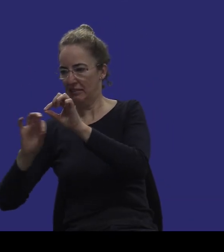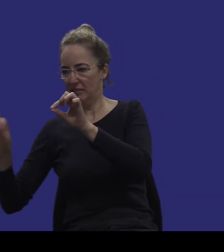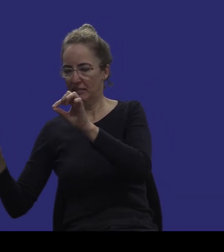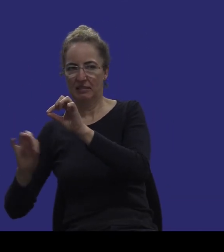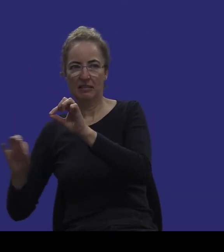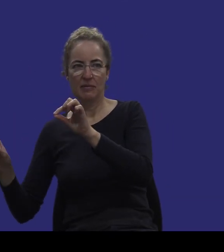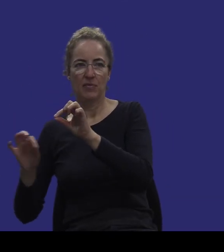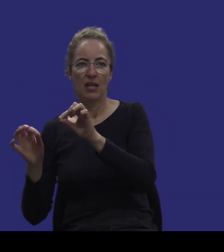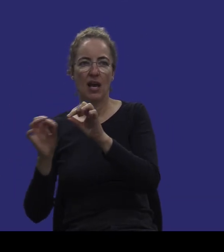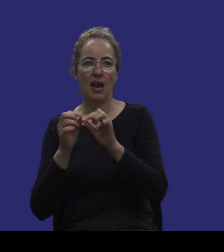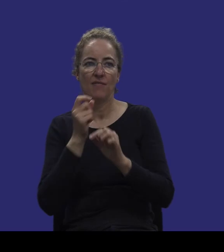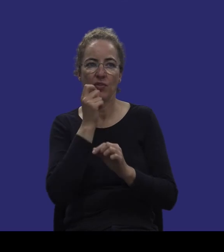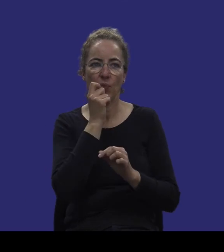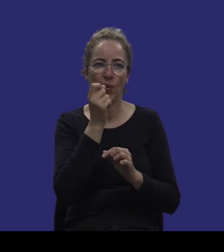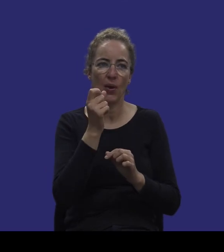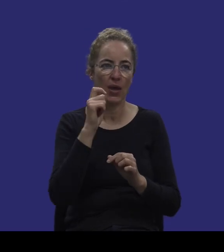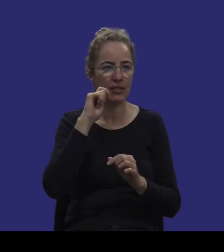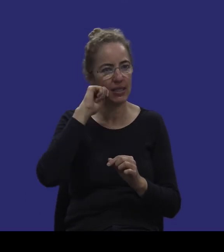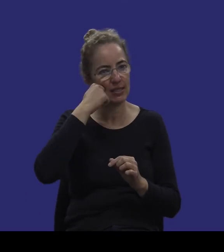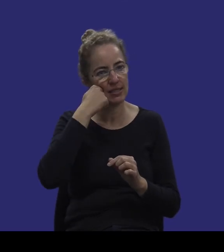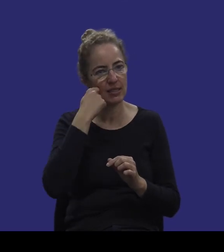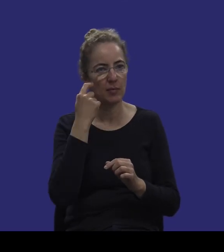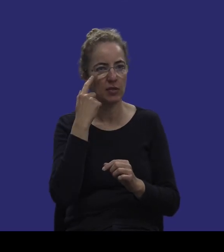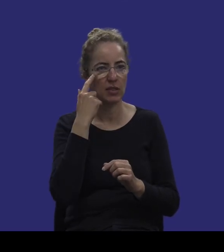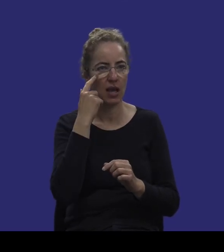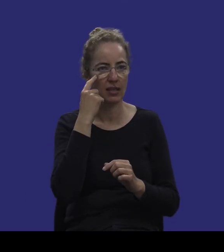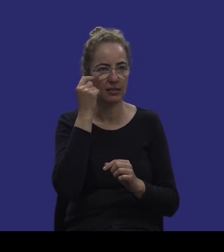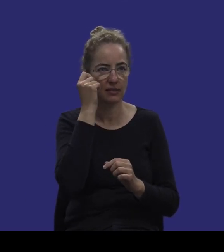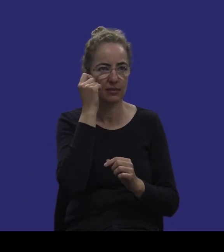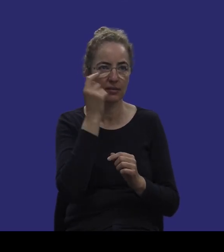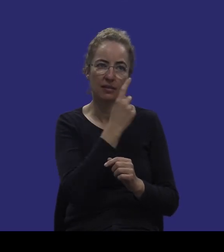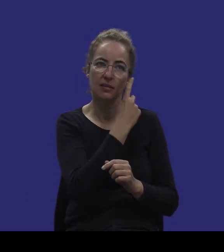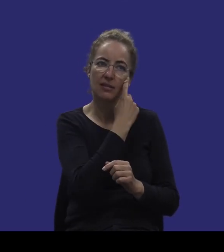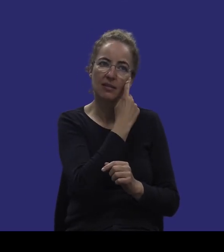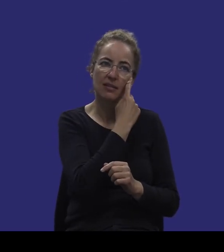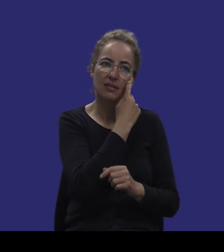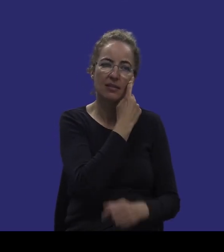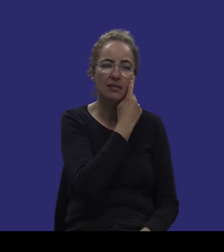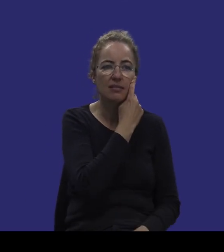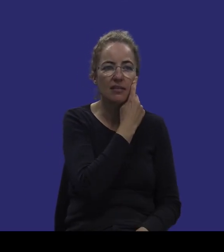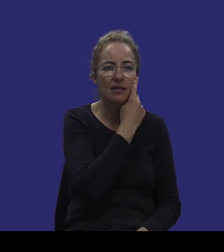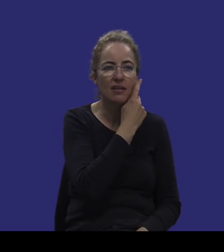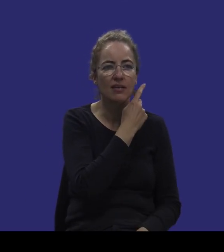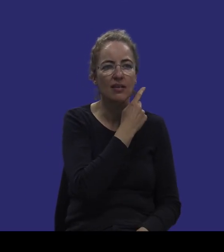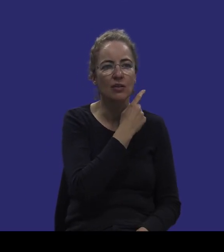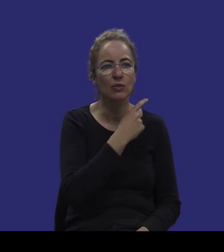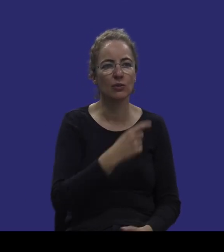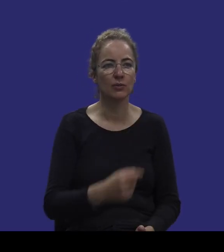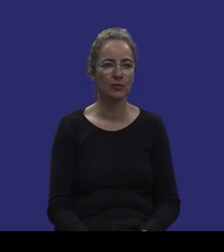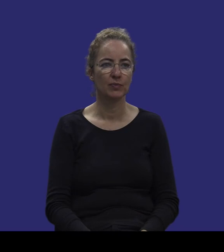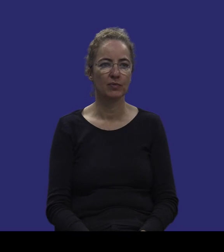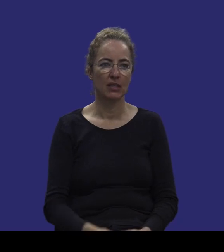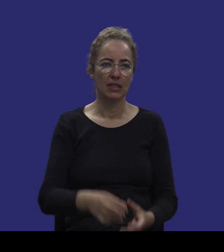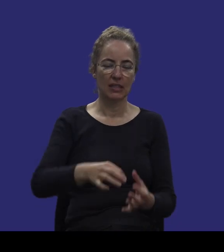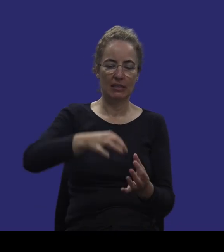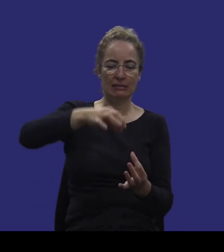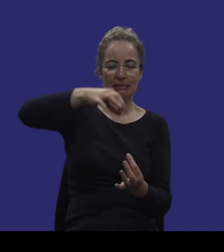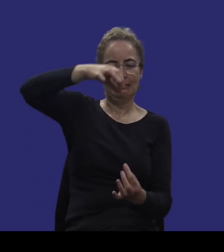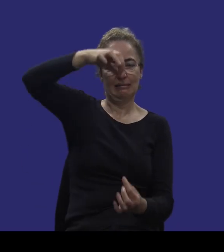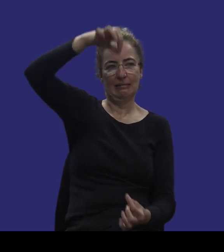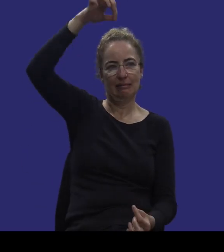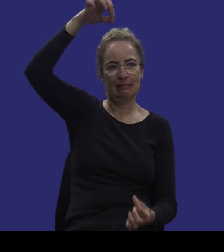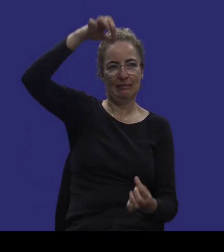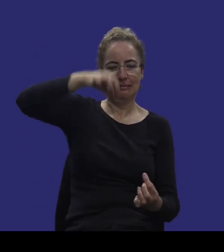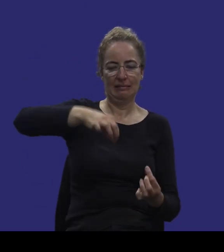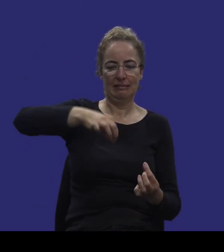Samuel's eyes. Once you have cut it out, weave your little strip in